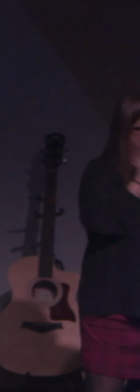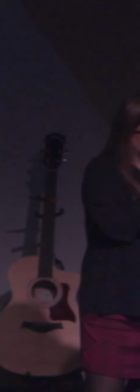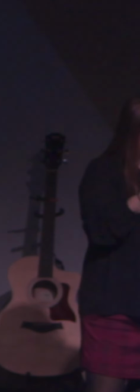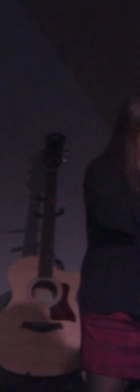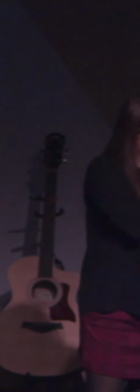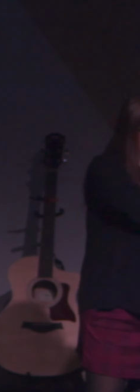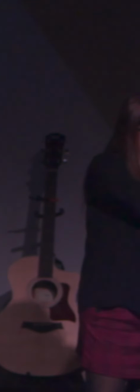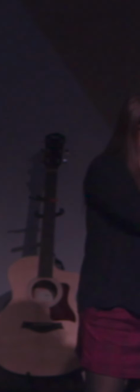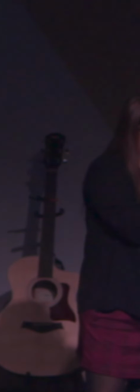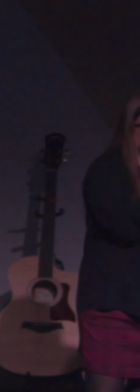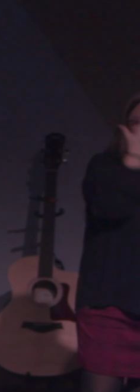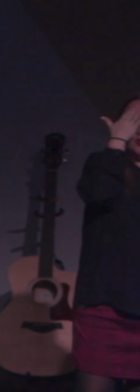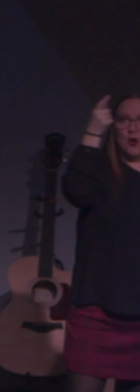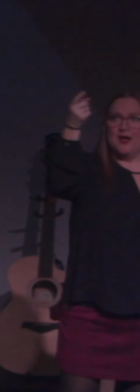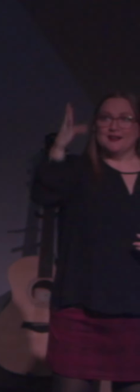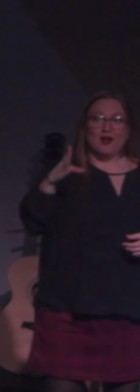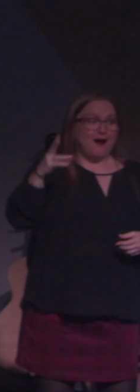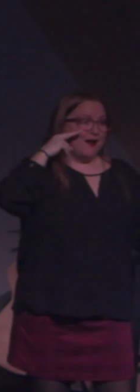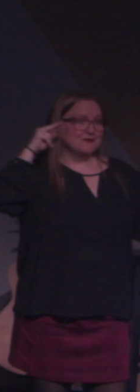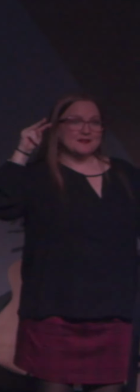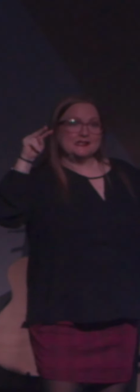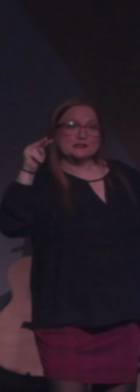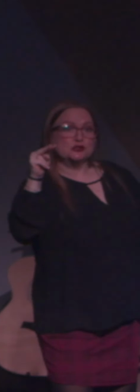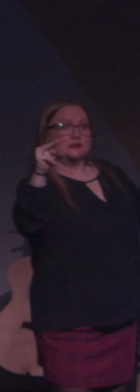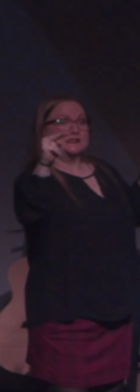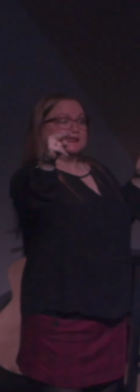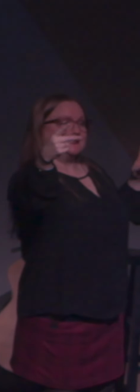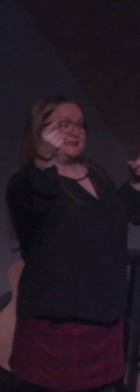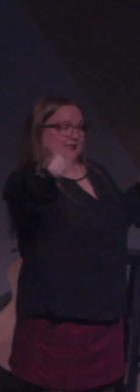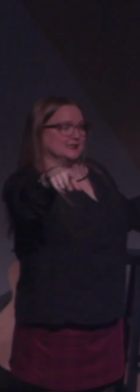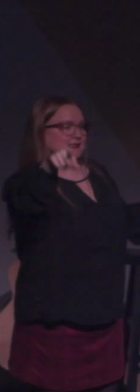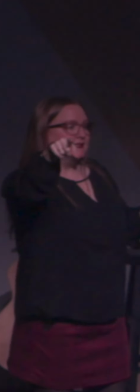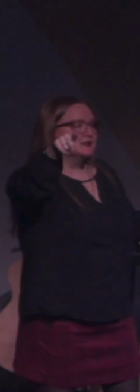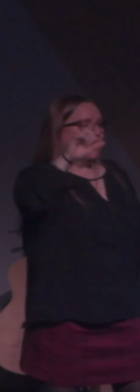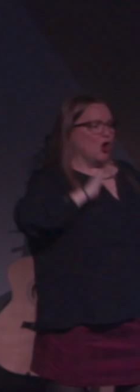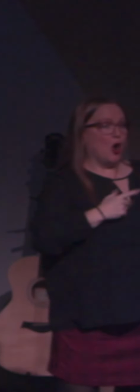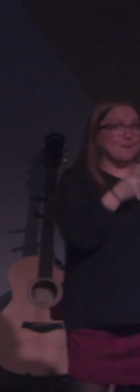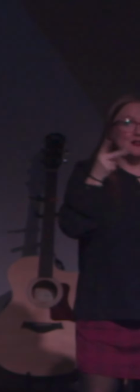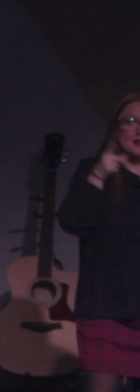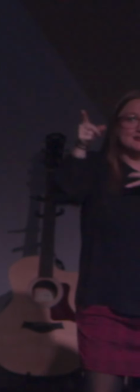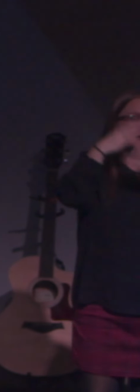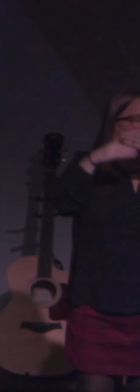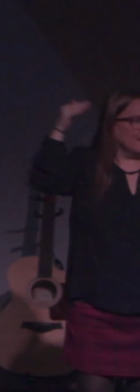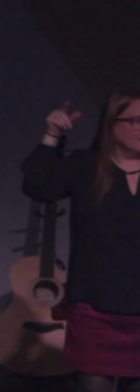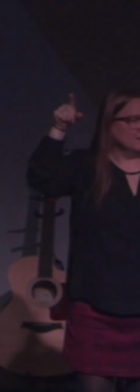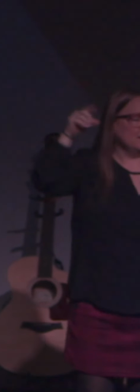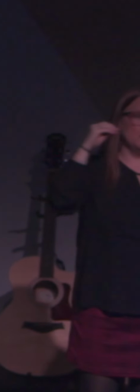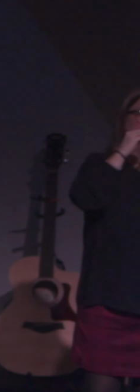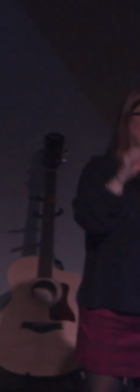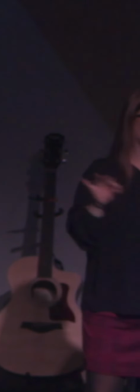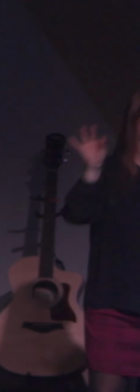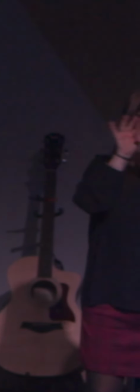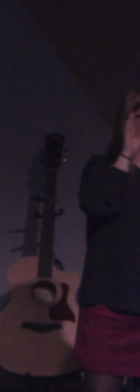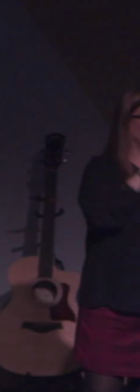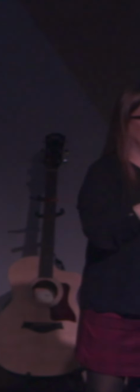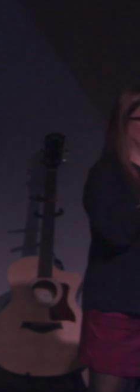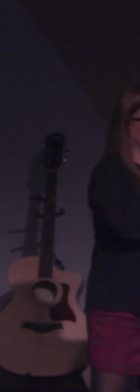of this world and know that God sees the big picture, but ultimately our place with Him in heaven is so much more important than our time here on